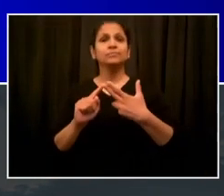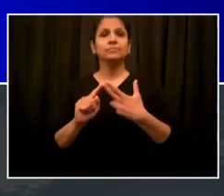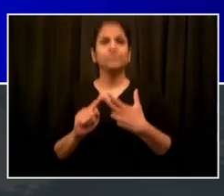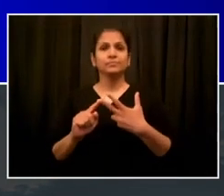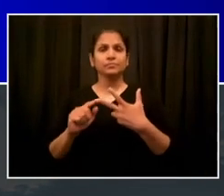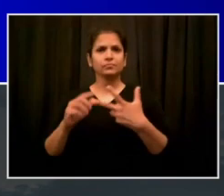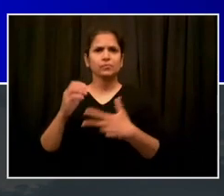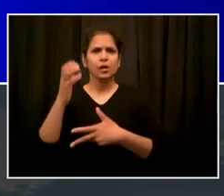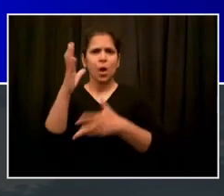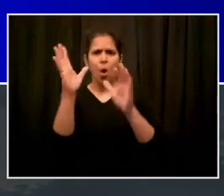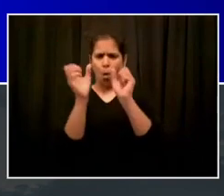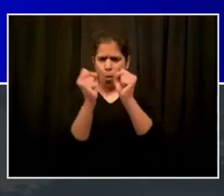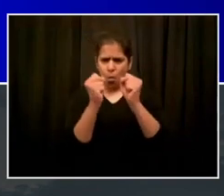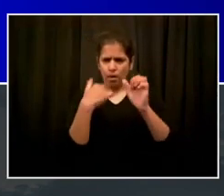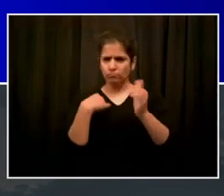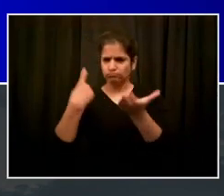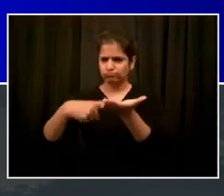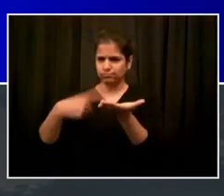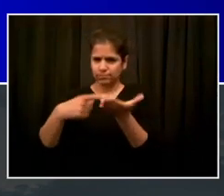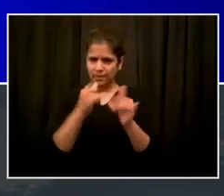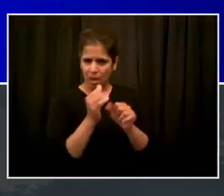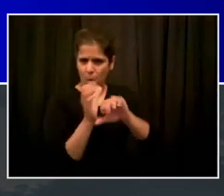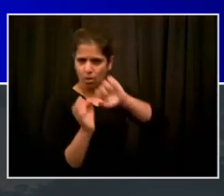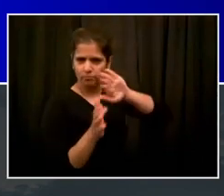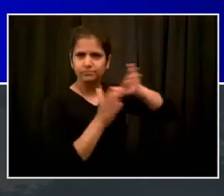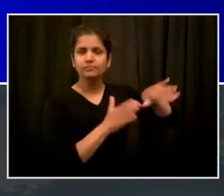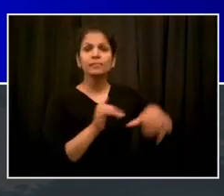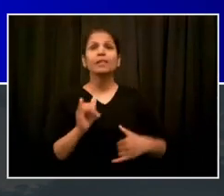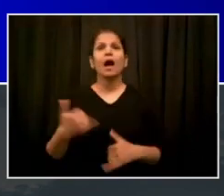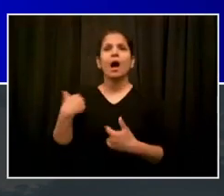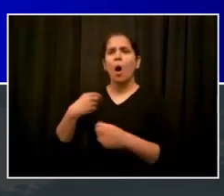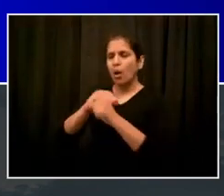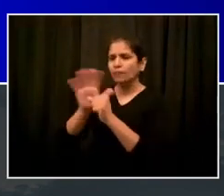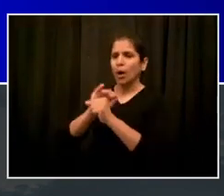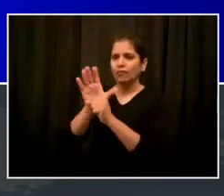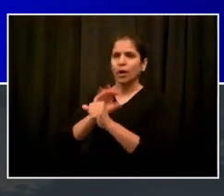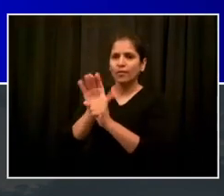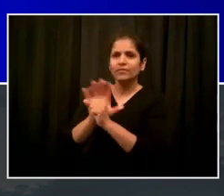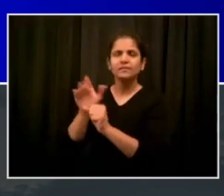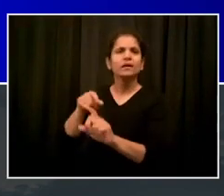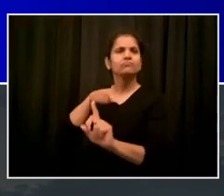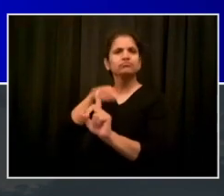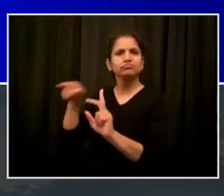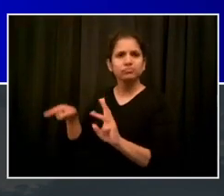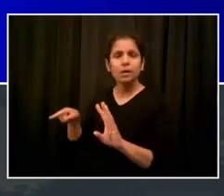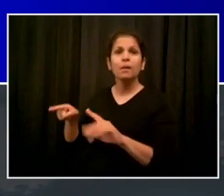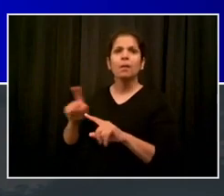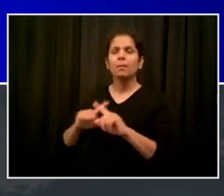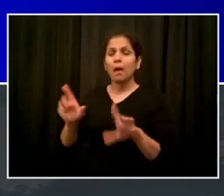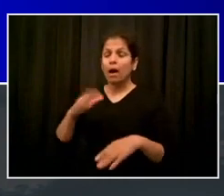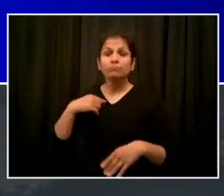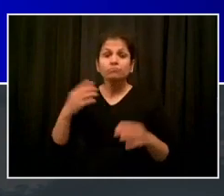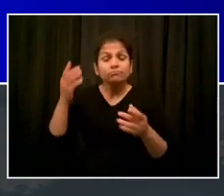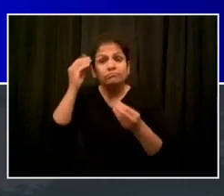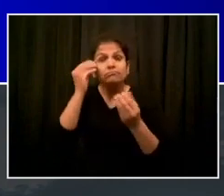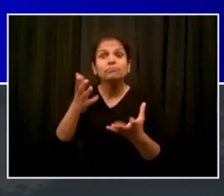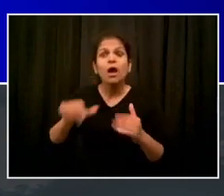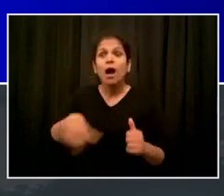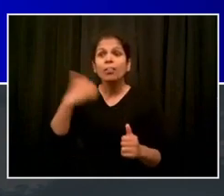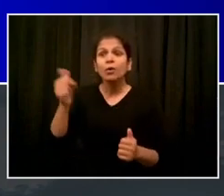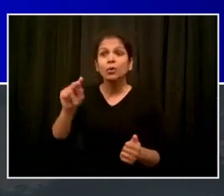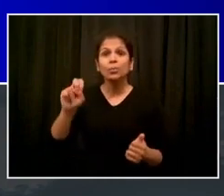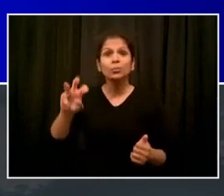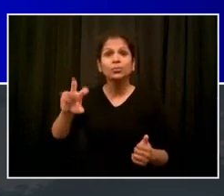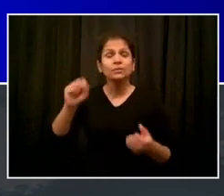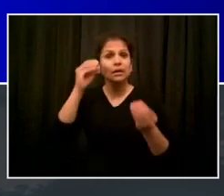talking about coronavirus all the time, and understandably so, but there's other things happening, and one of them is there's an election coming up. This is a big, important